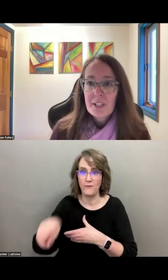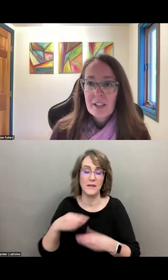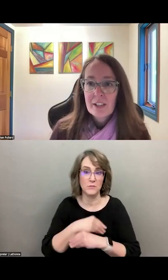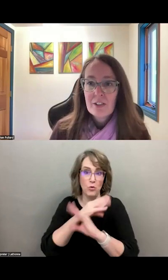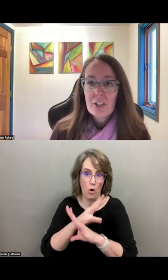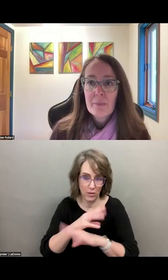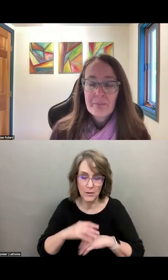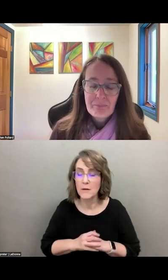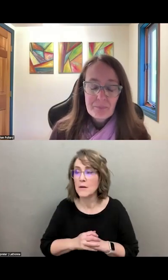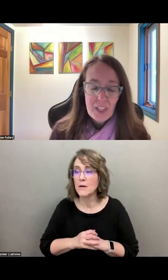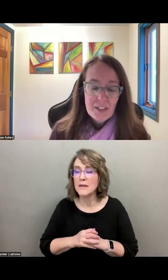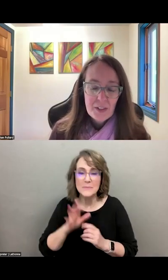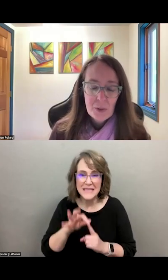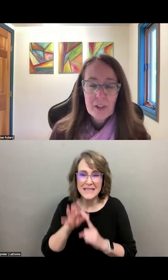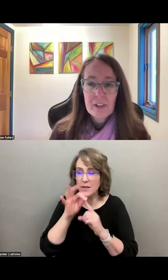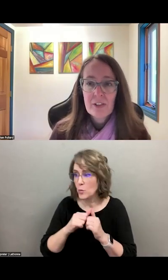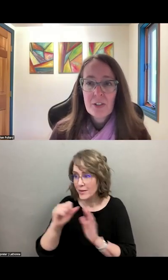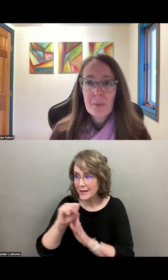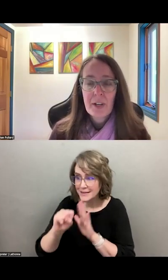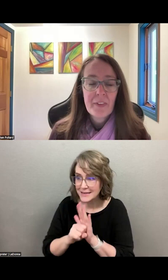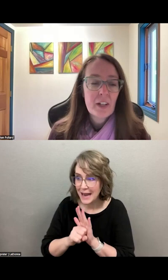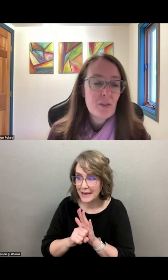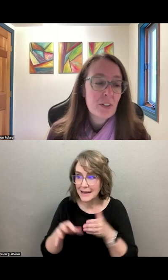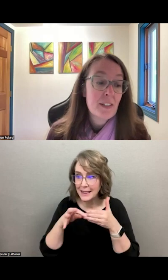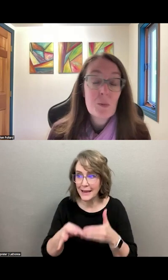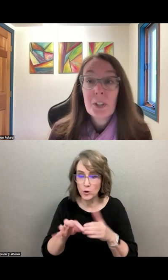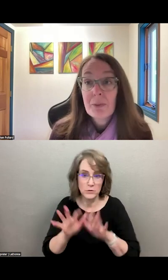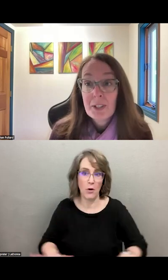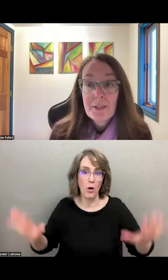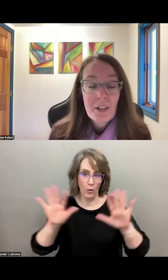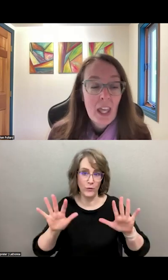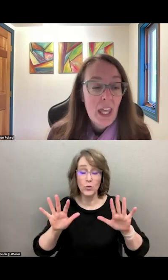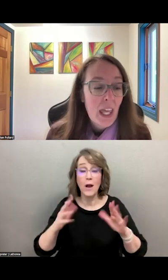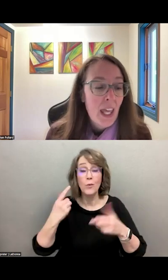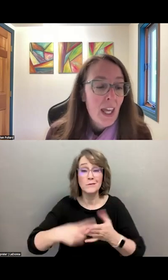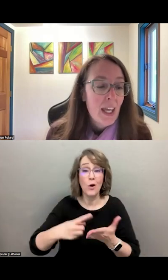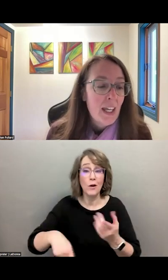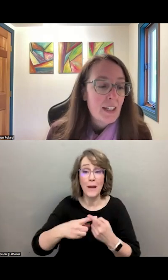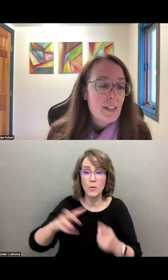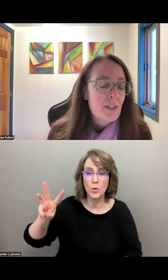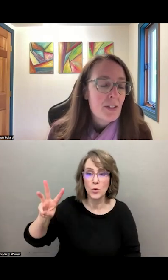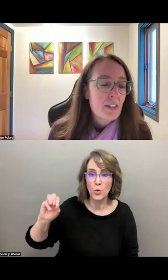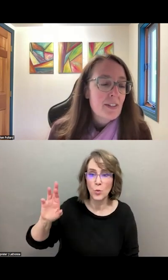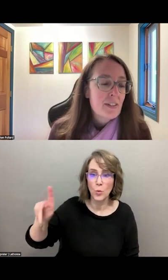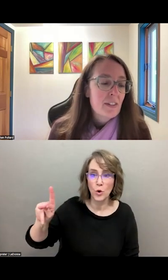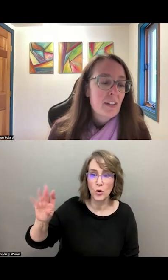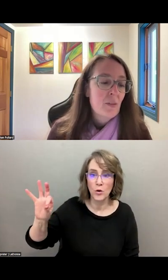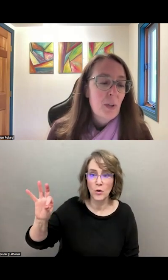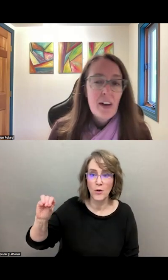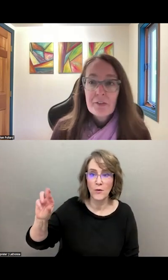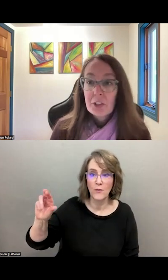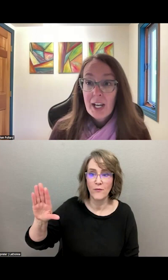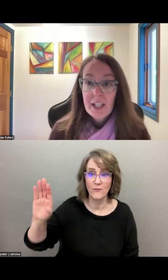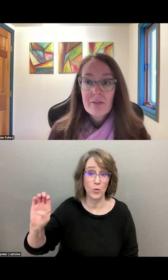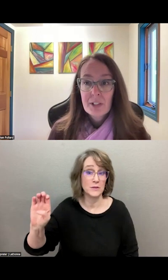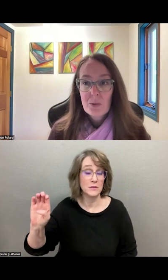with state leadership, territorial leadership around the country, is workforce. And we have